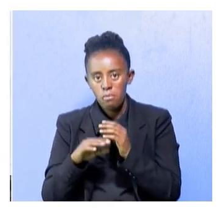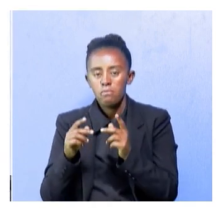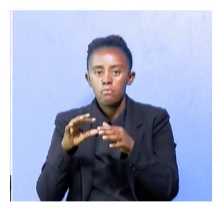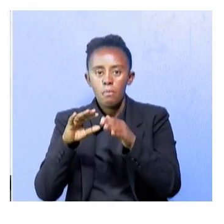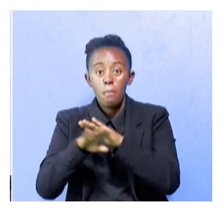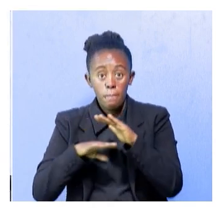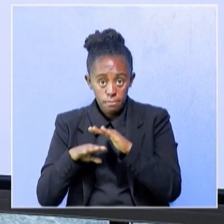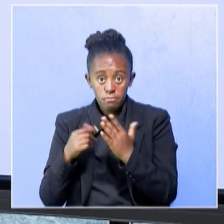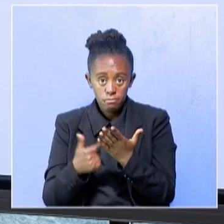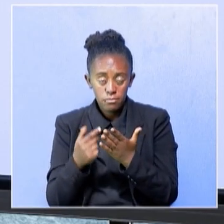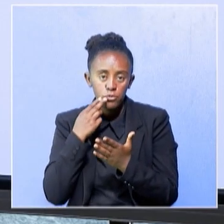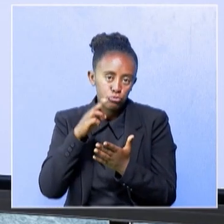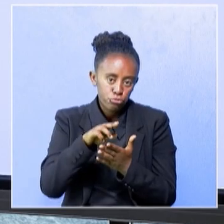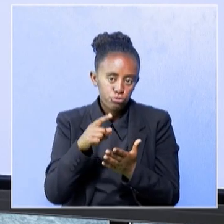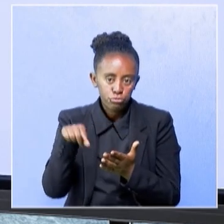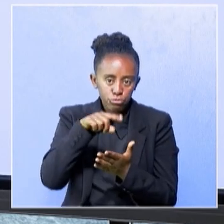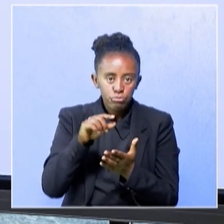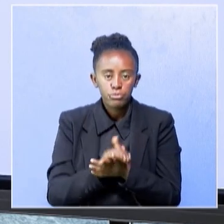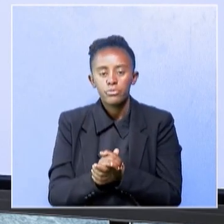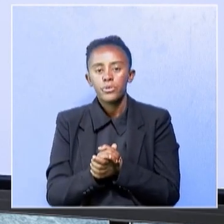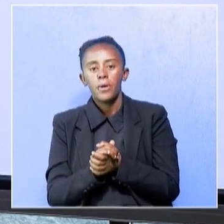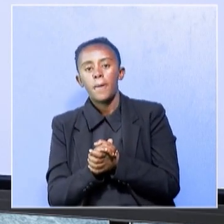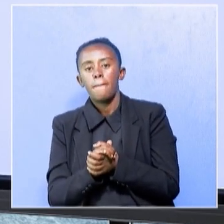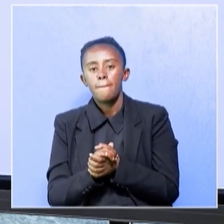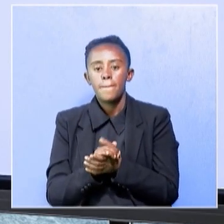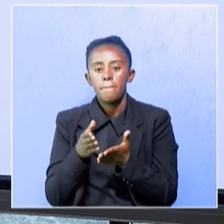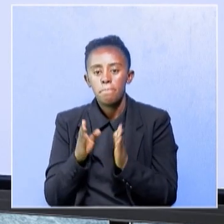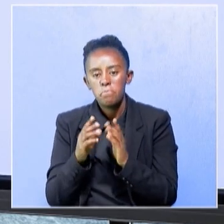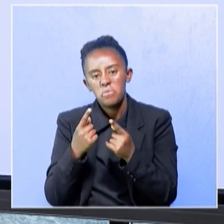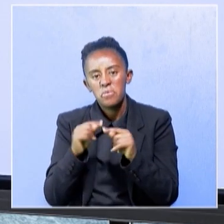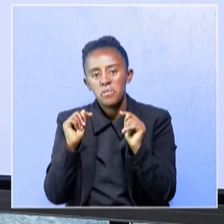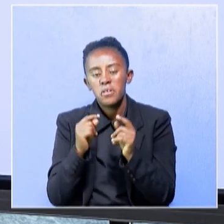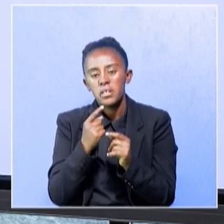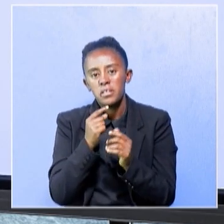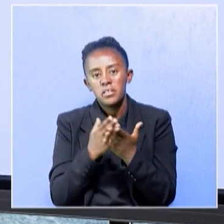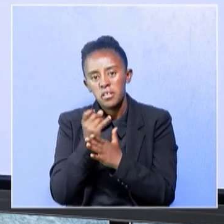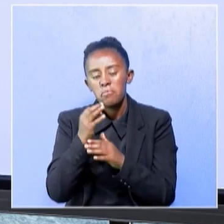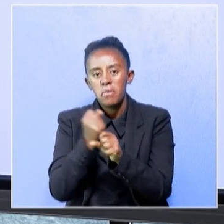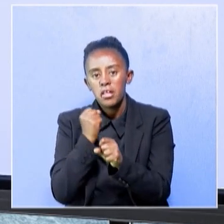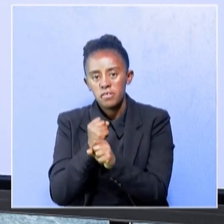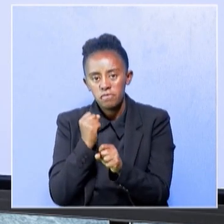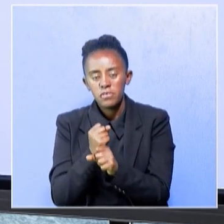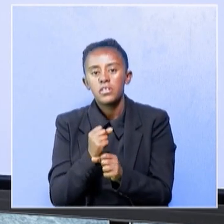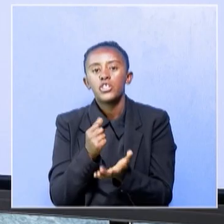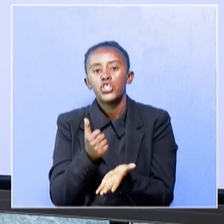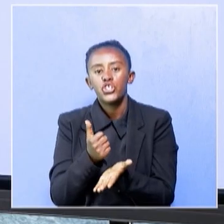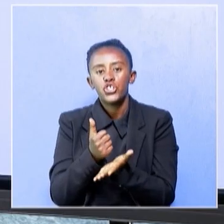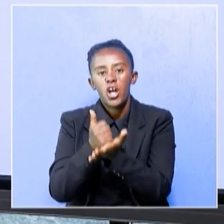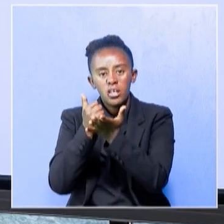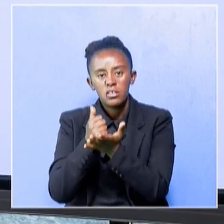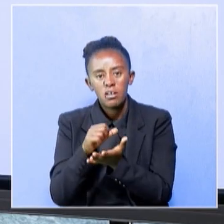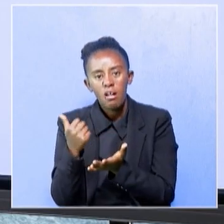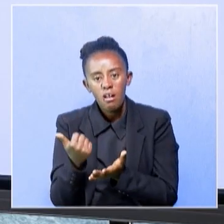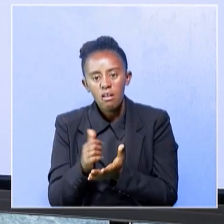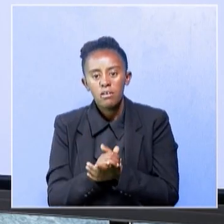This is your instruction, and then based on that, yeah, let me try to give you some activities, charity, and one